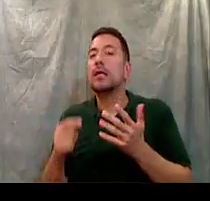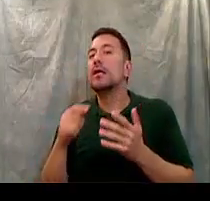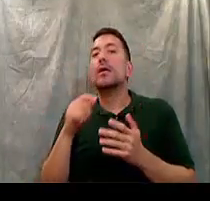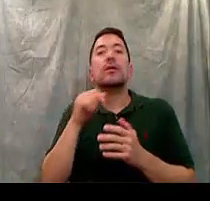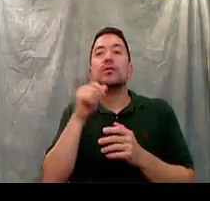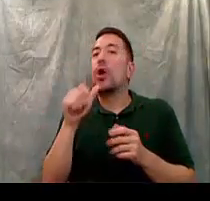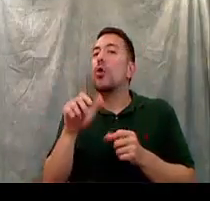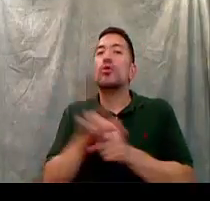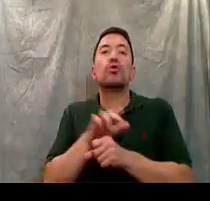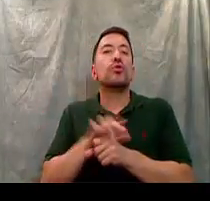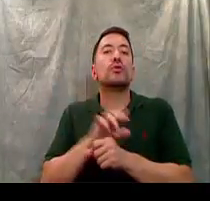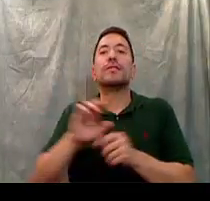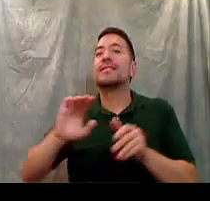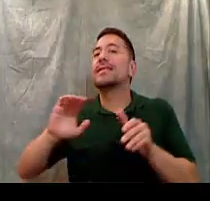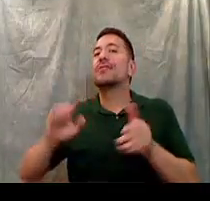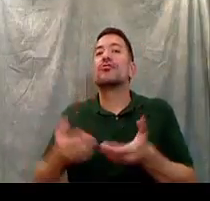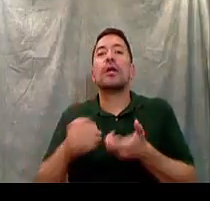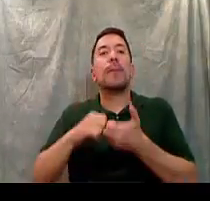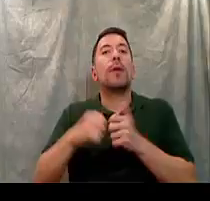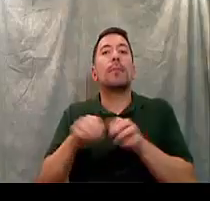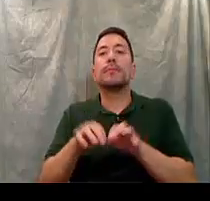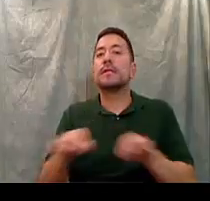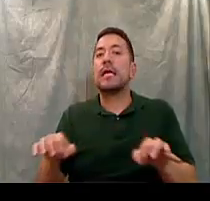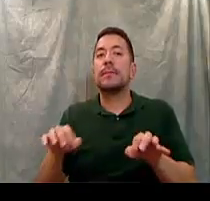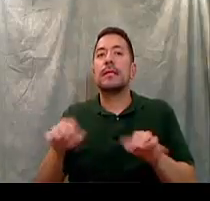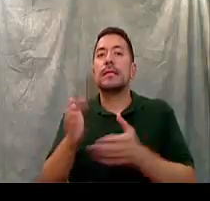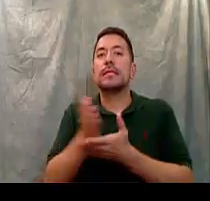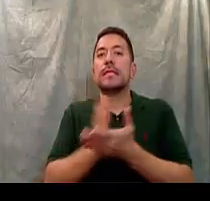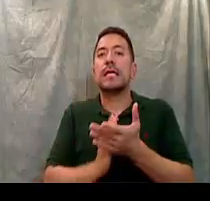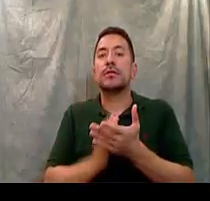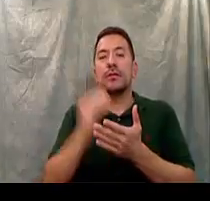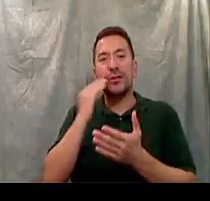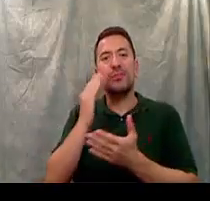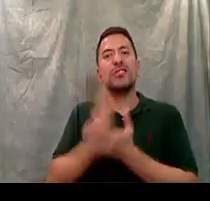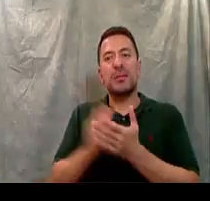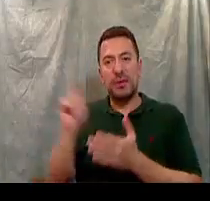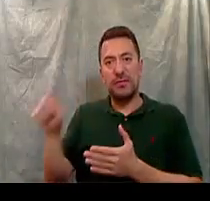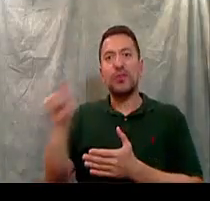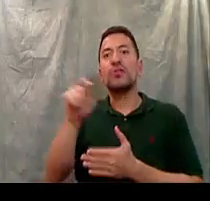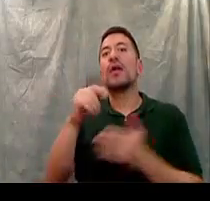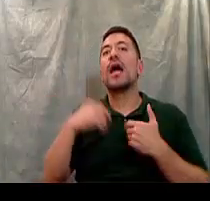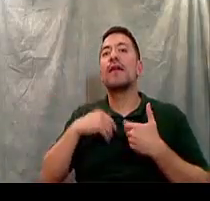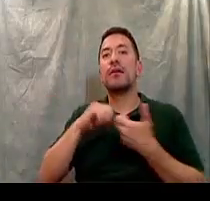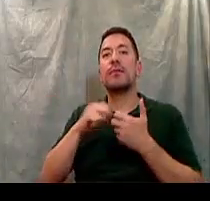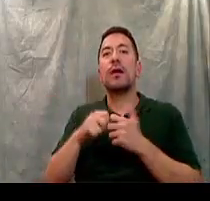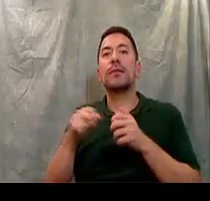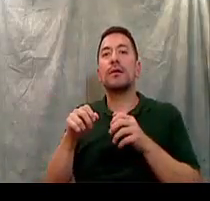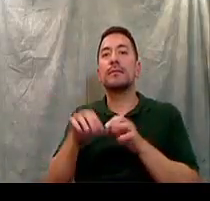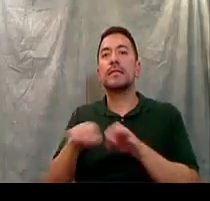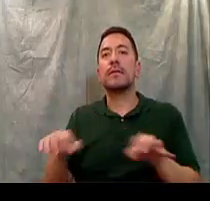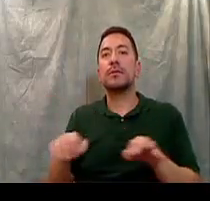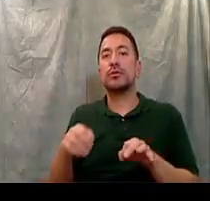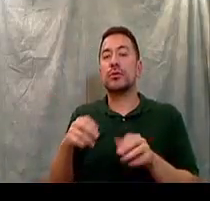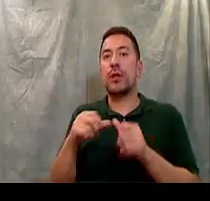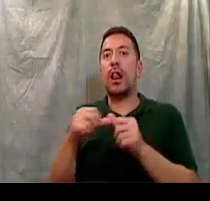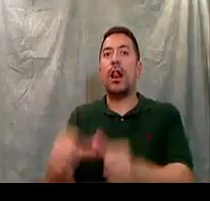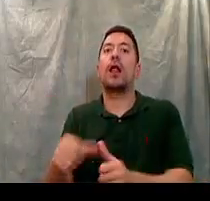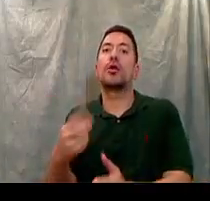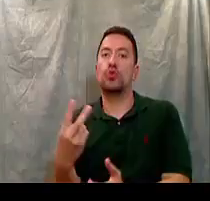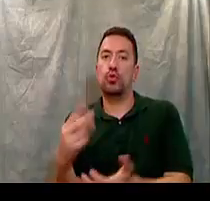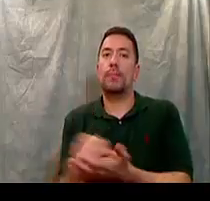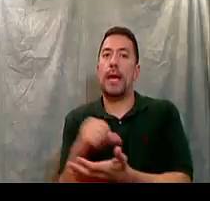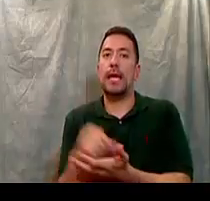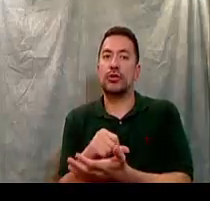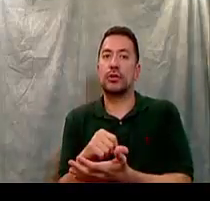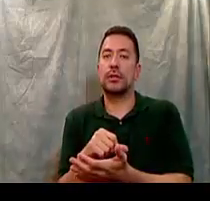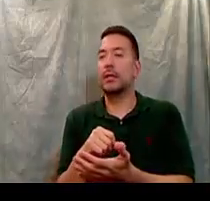this introductory problem statement section. Some of you had problem statements that were 2 pages long, and you'll see I